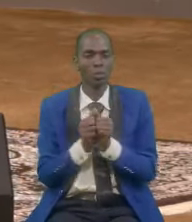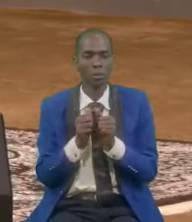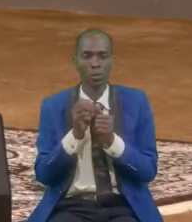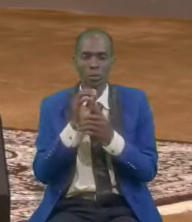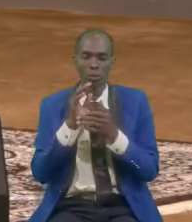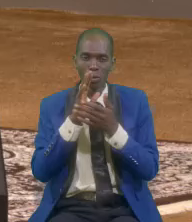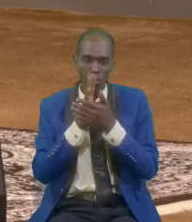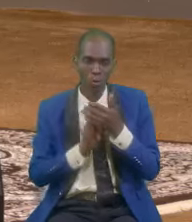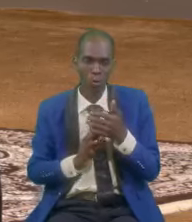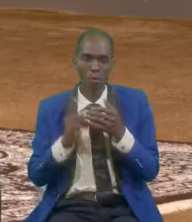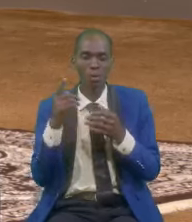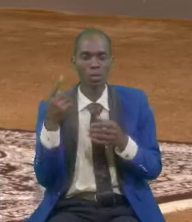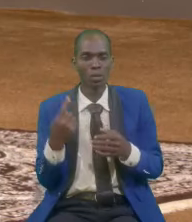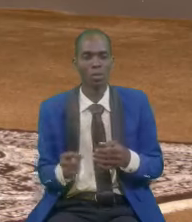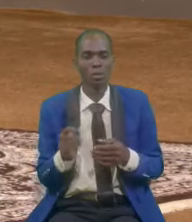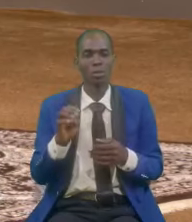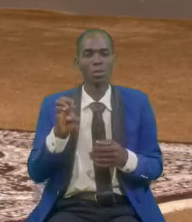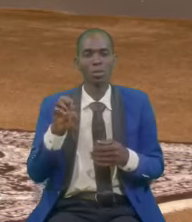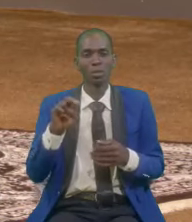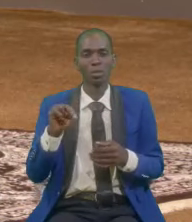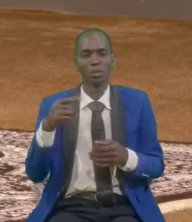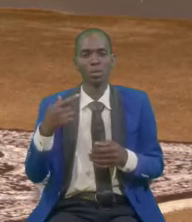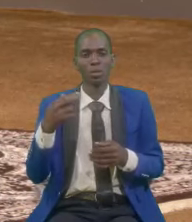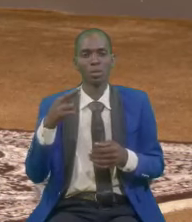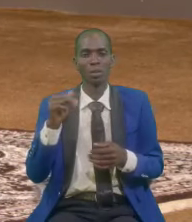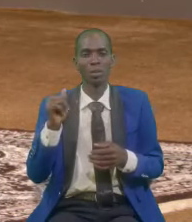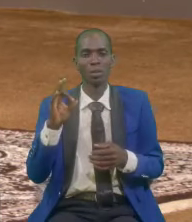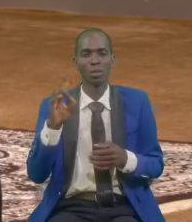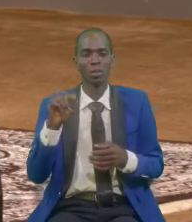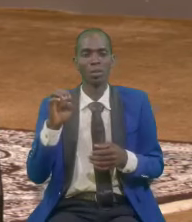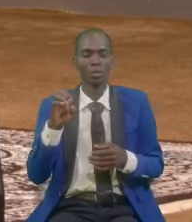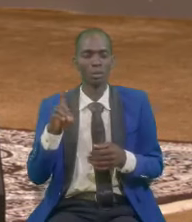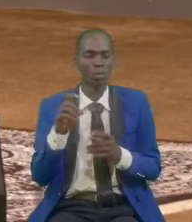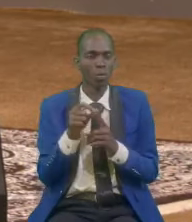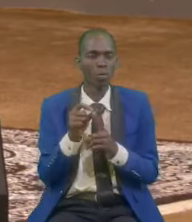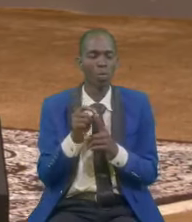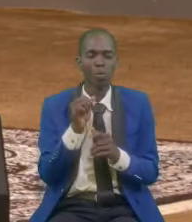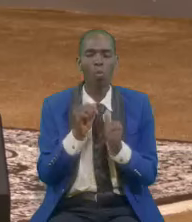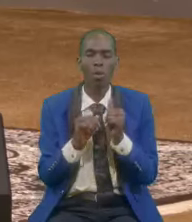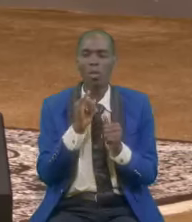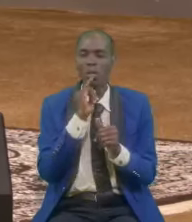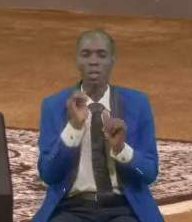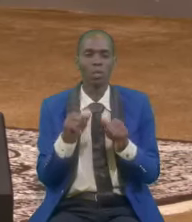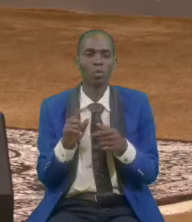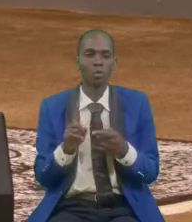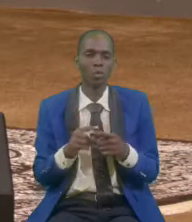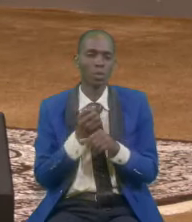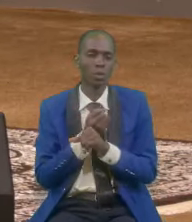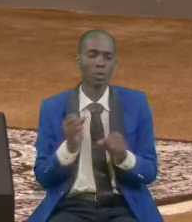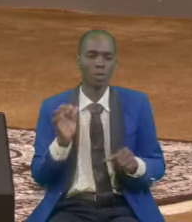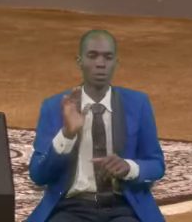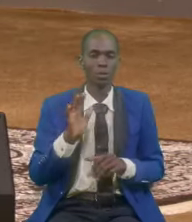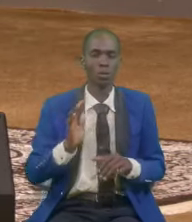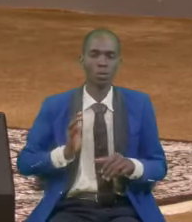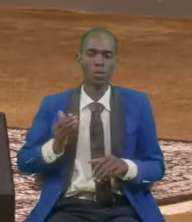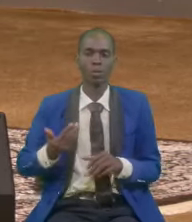word which is able to save your souls. It tells us in 1